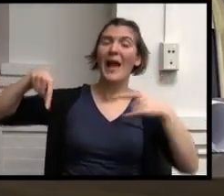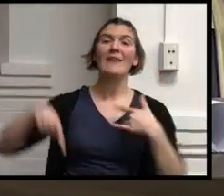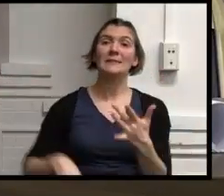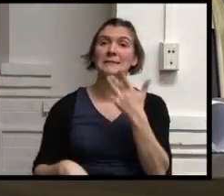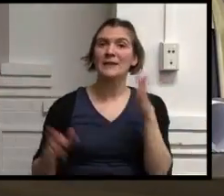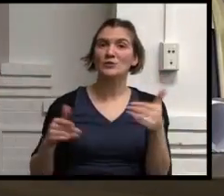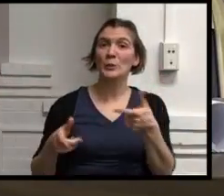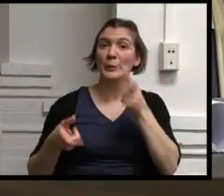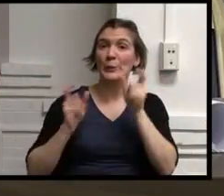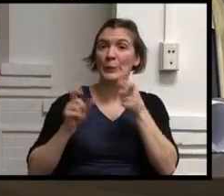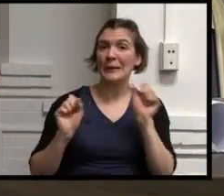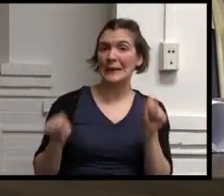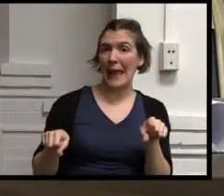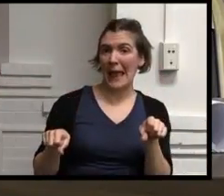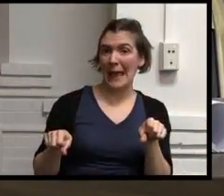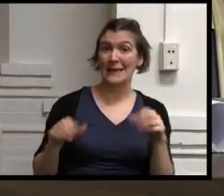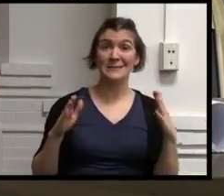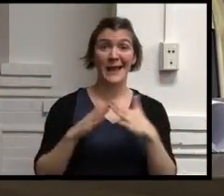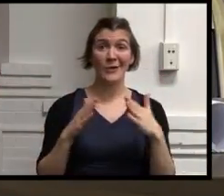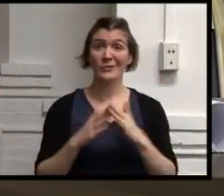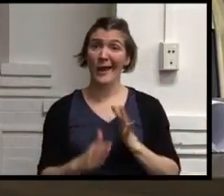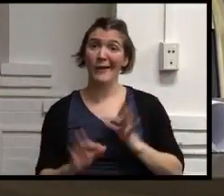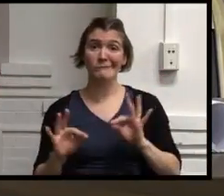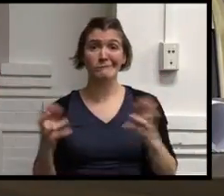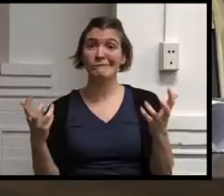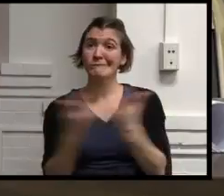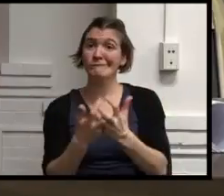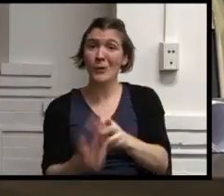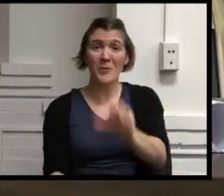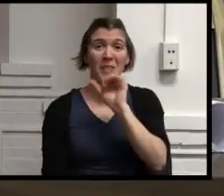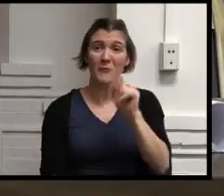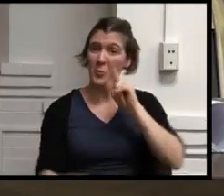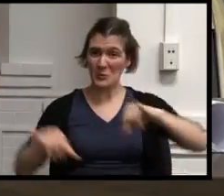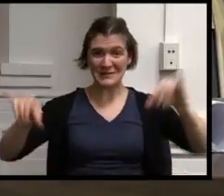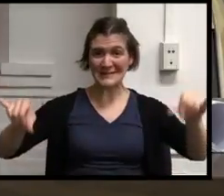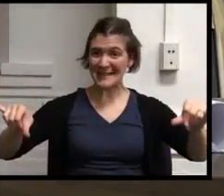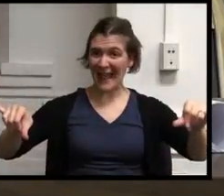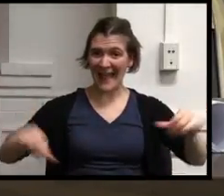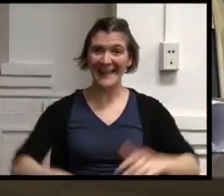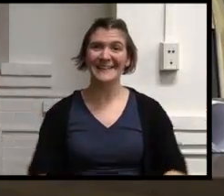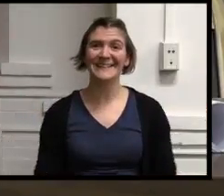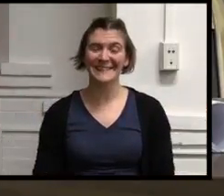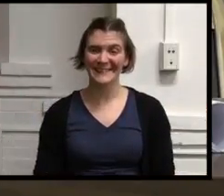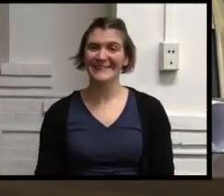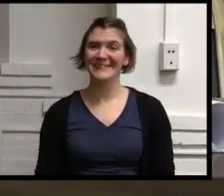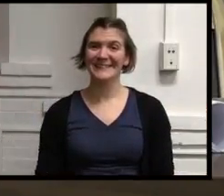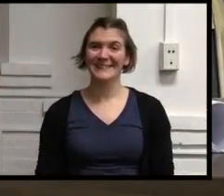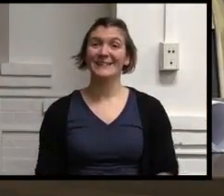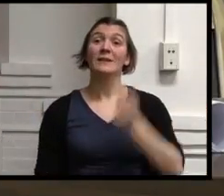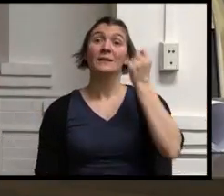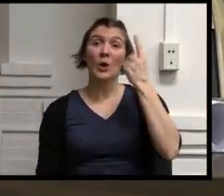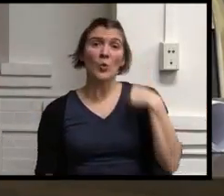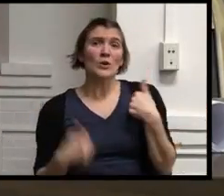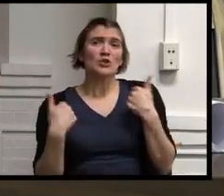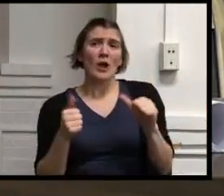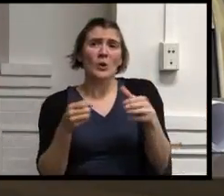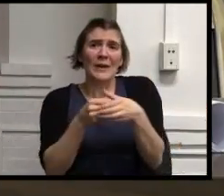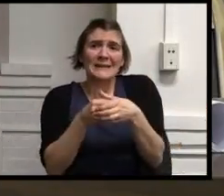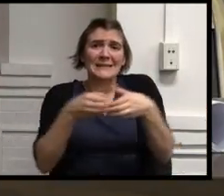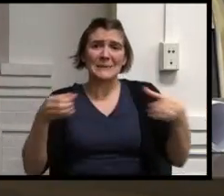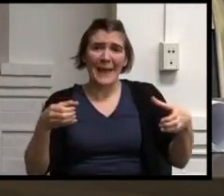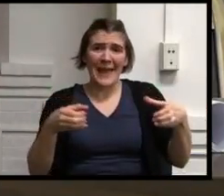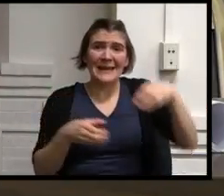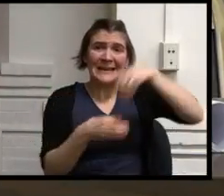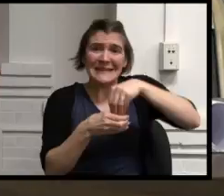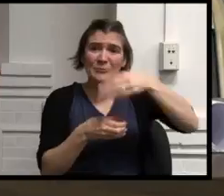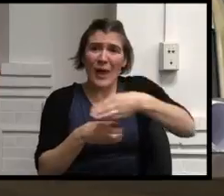too. Downtown's been good to us, so we're sticking around, of course. We tried to expand production